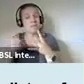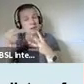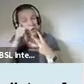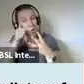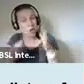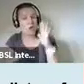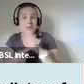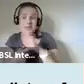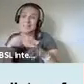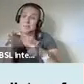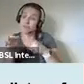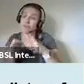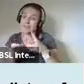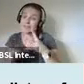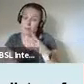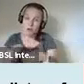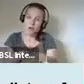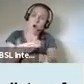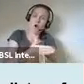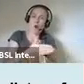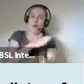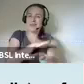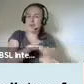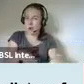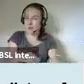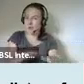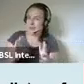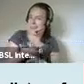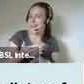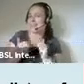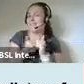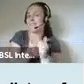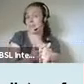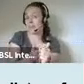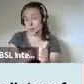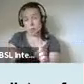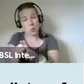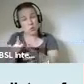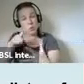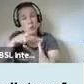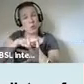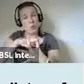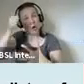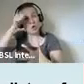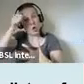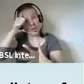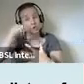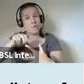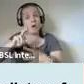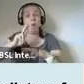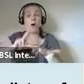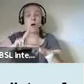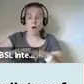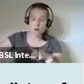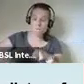principles of early childhood intervention, but also knowledge about formative assessment,